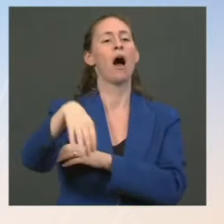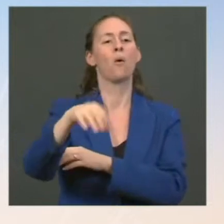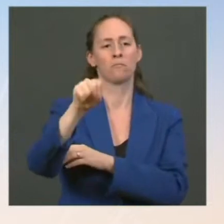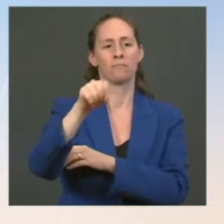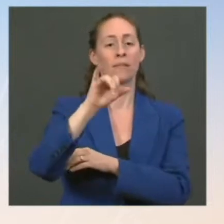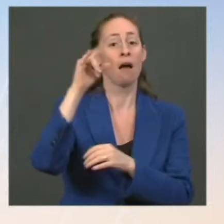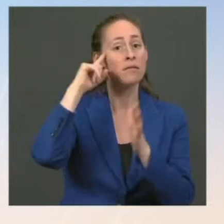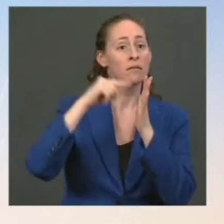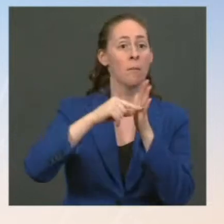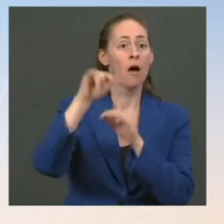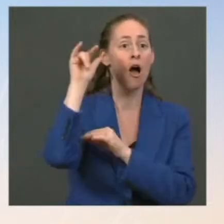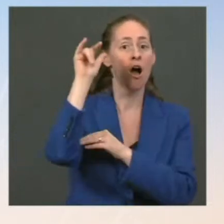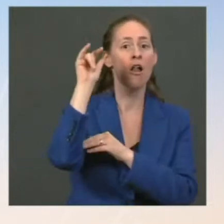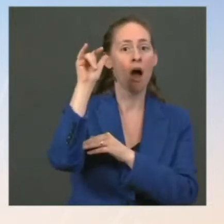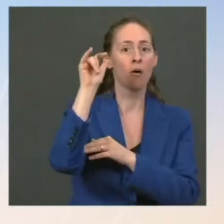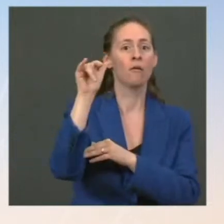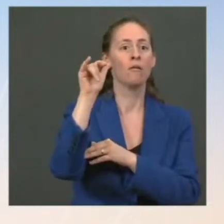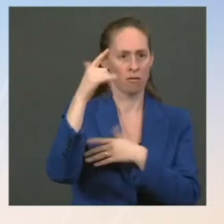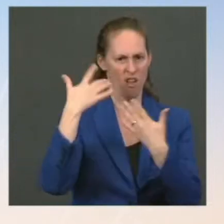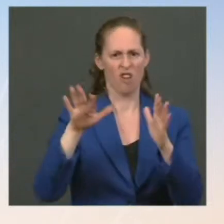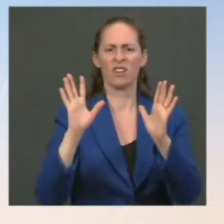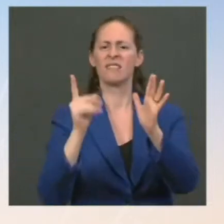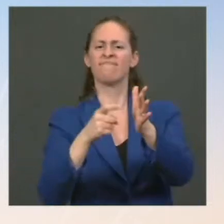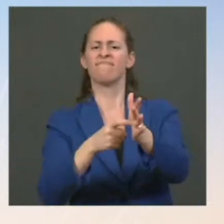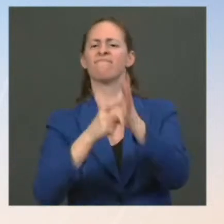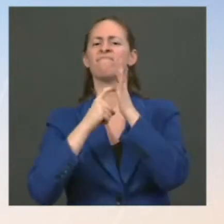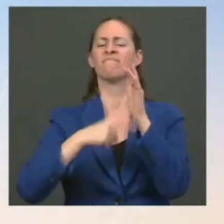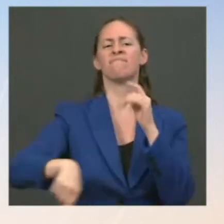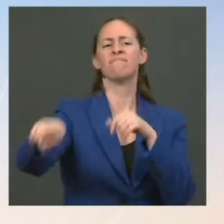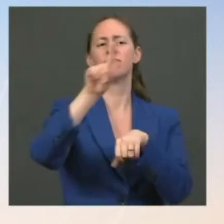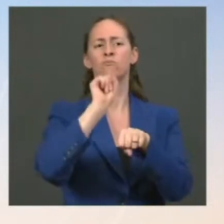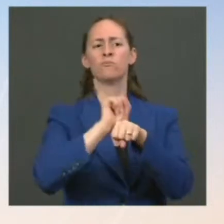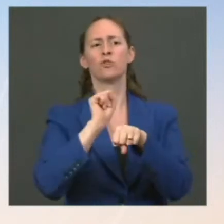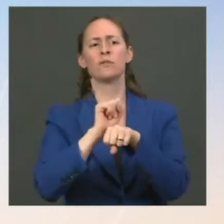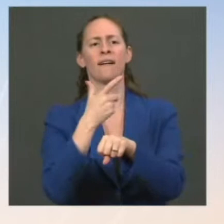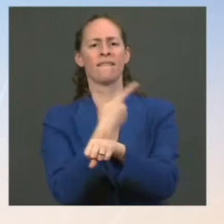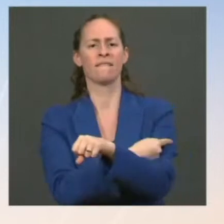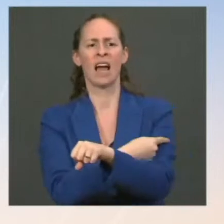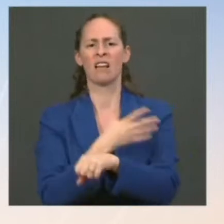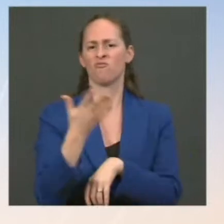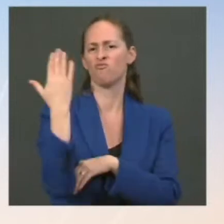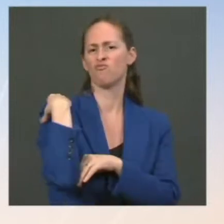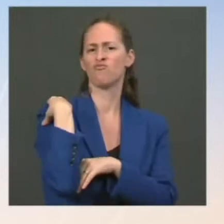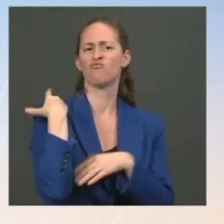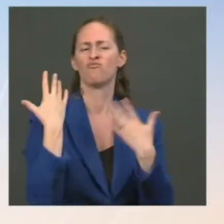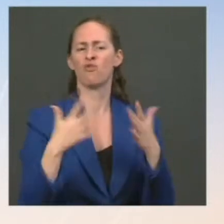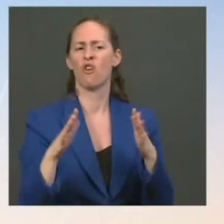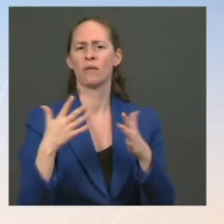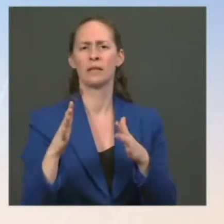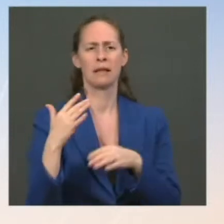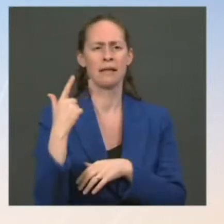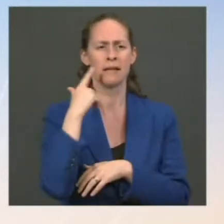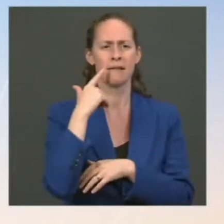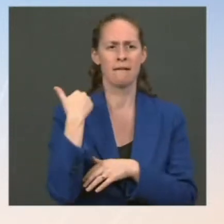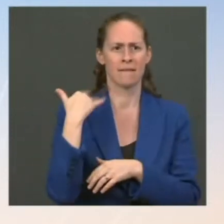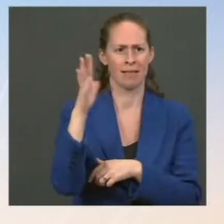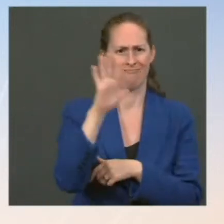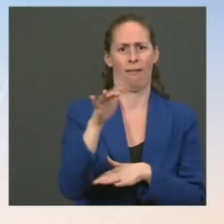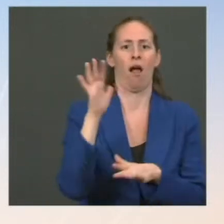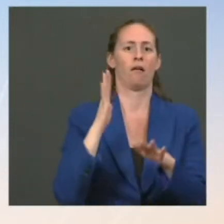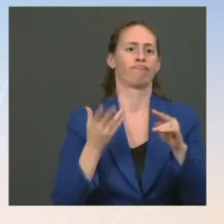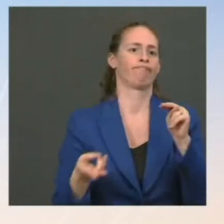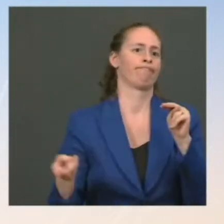obviously. They implemented a vaccine mandate several weeks ago, and they now have had a huge increase in the number